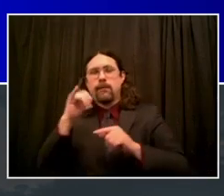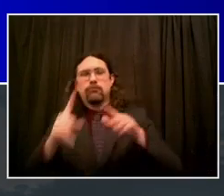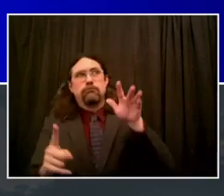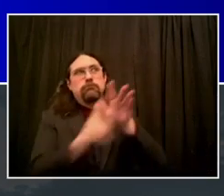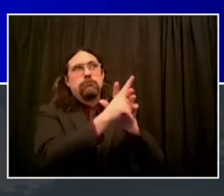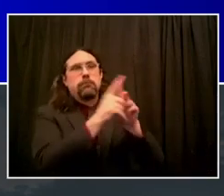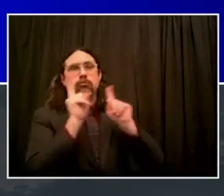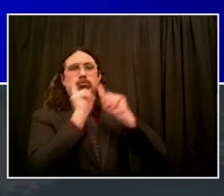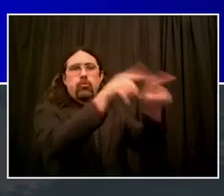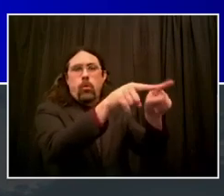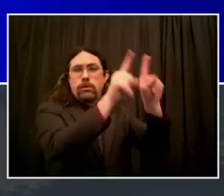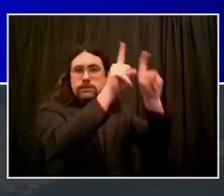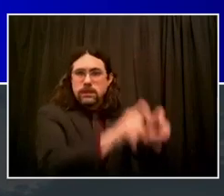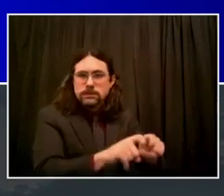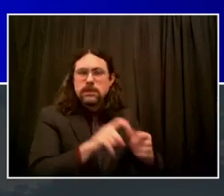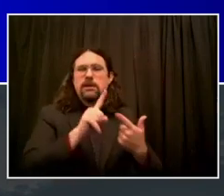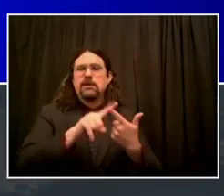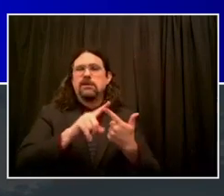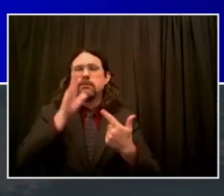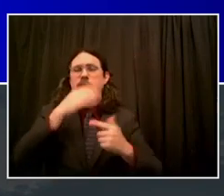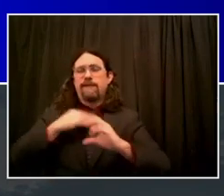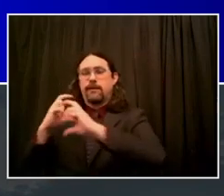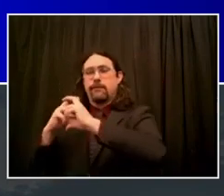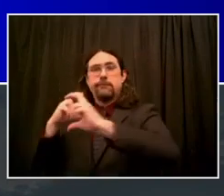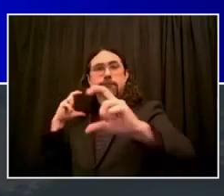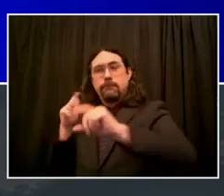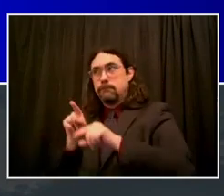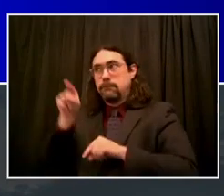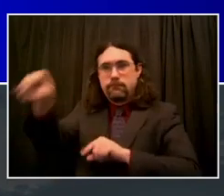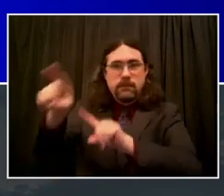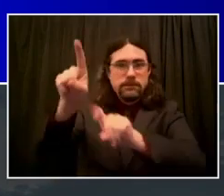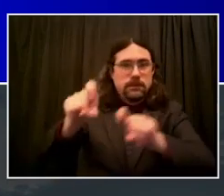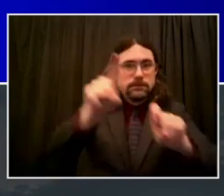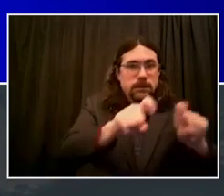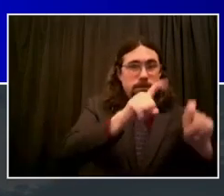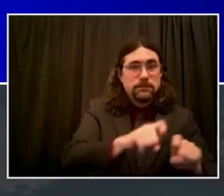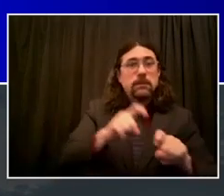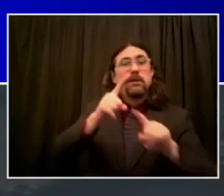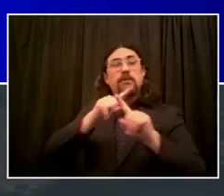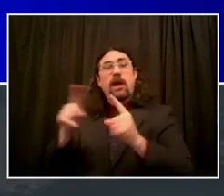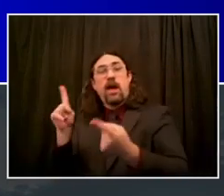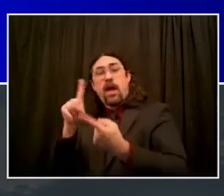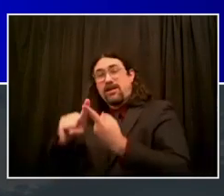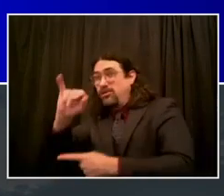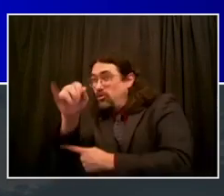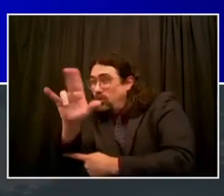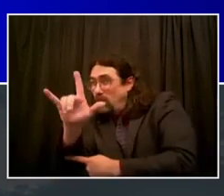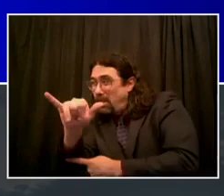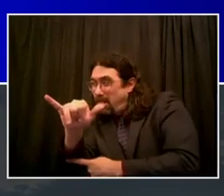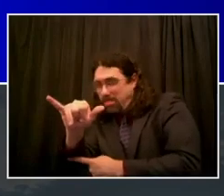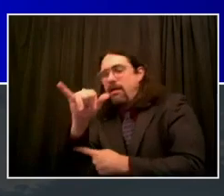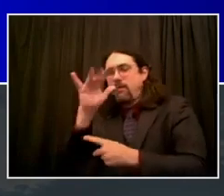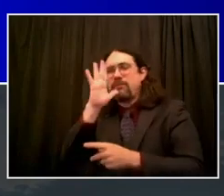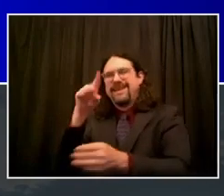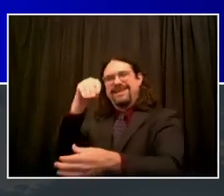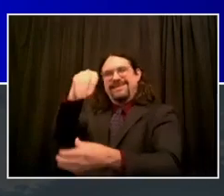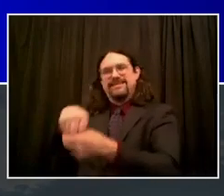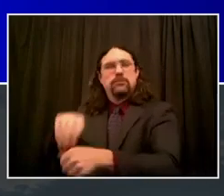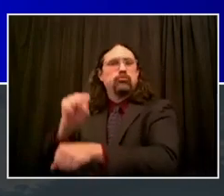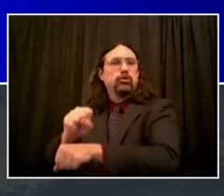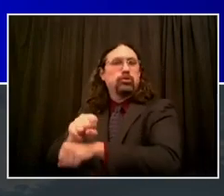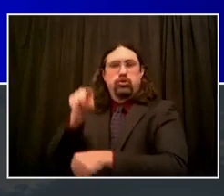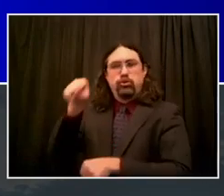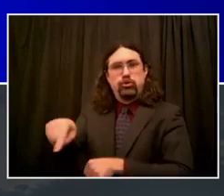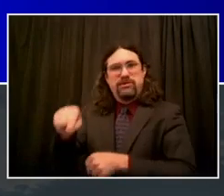Now, we talk about nonprofits, we think about a lot of different organizations, a lot of them very well known to New Yorkers all over the